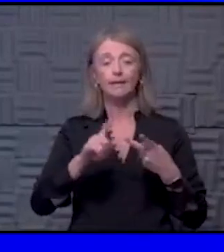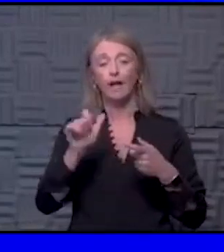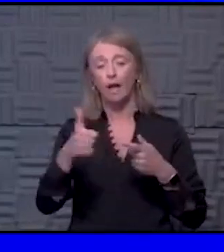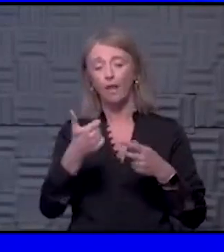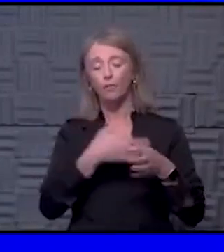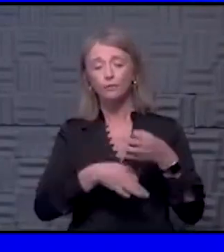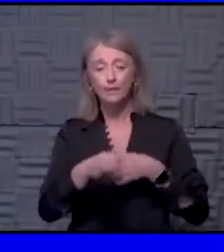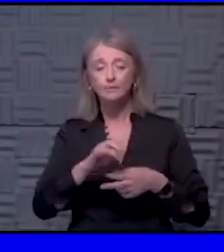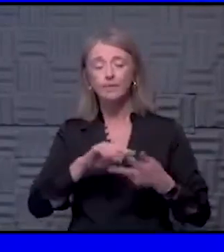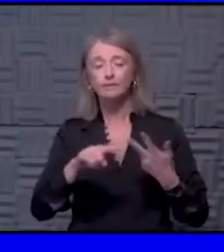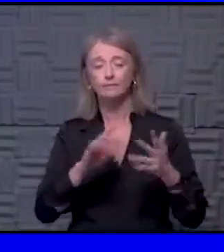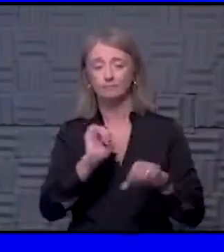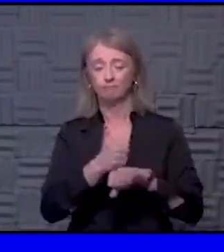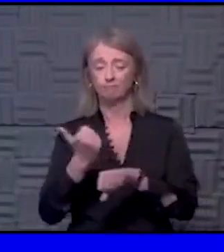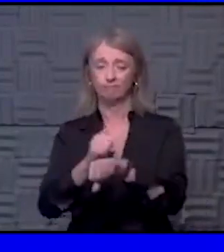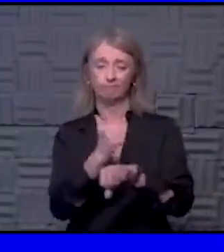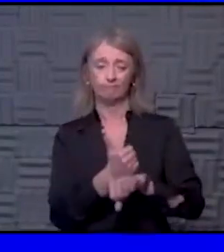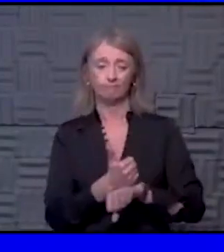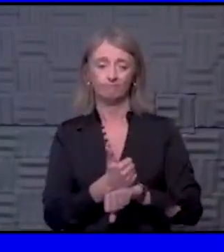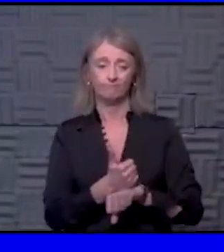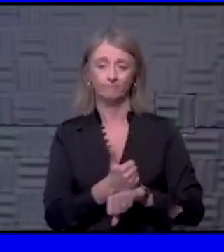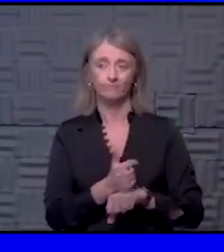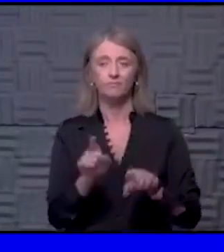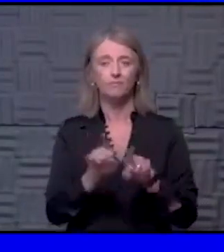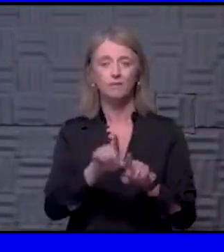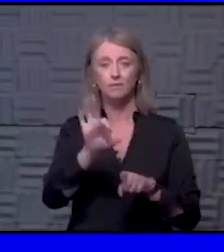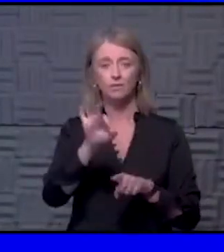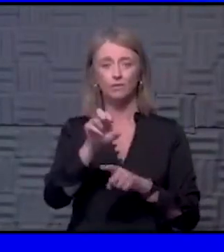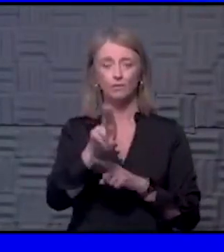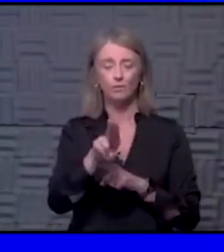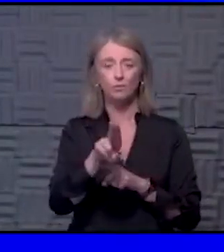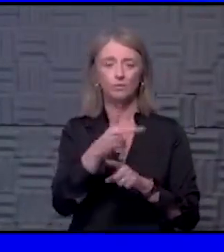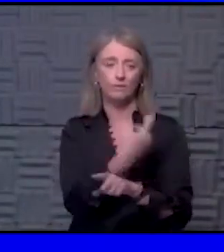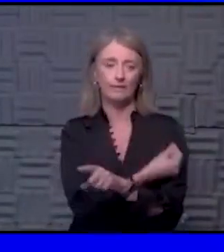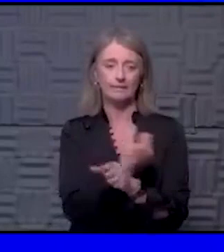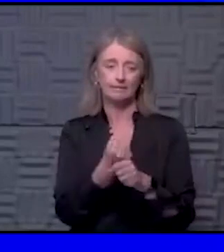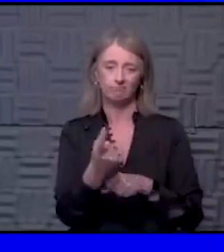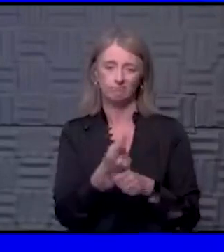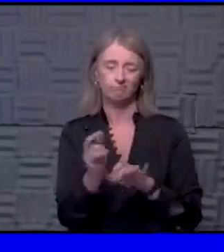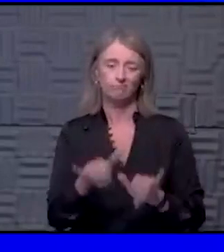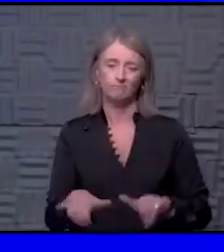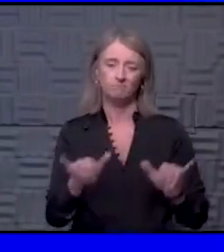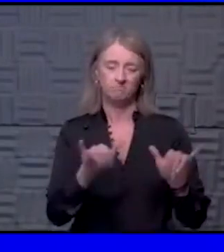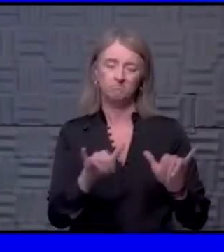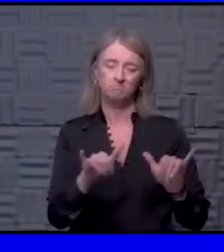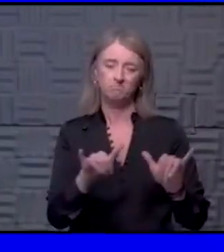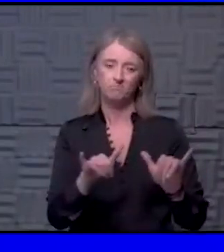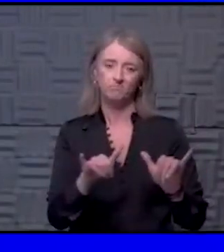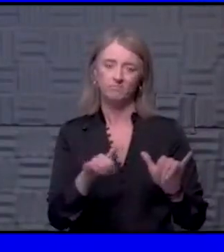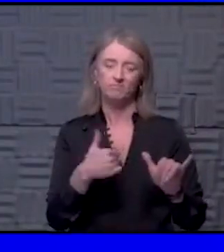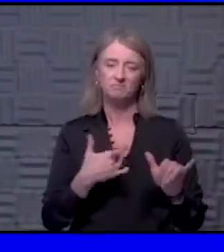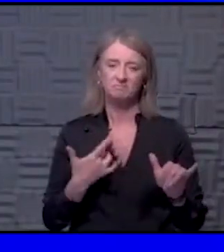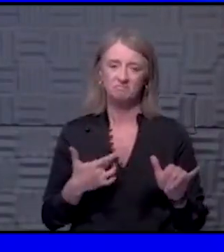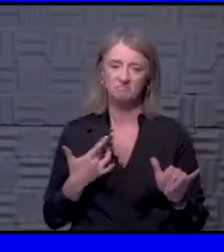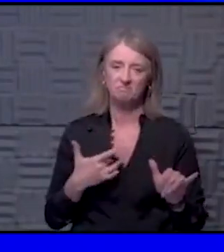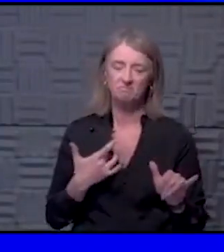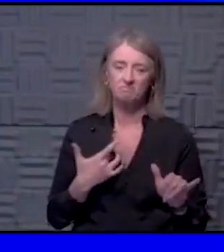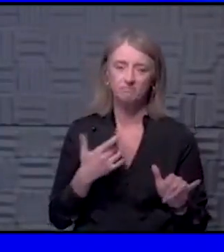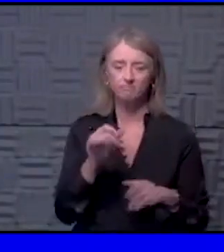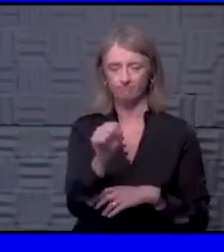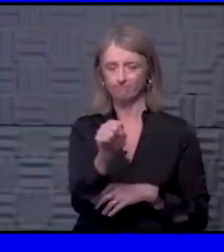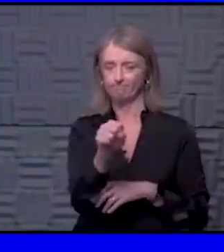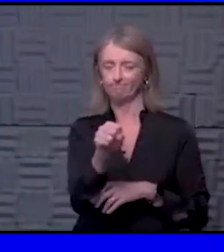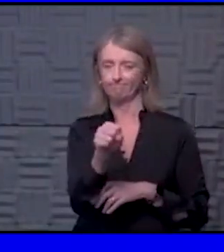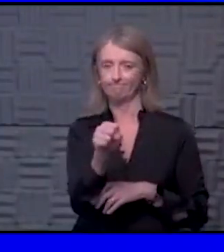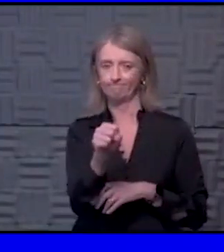and more than likely, you are probably still getting your influenza vaccine every year as well. So I would say the short answer to that, again, is